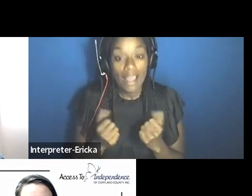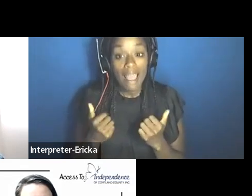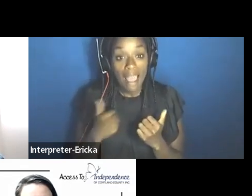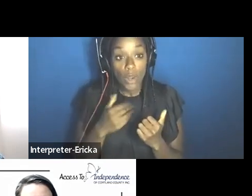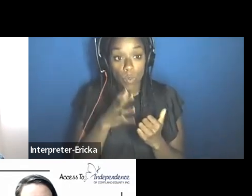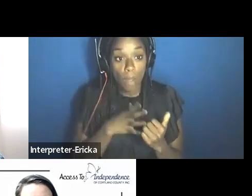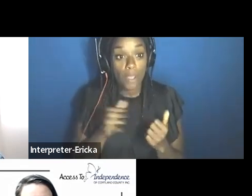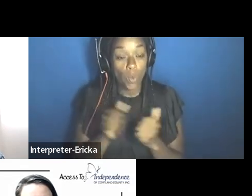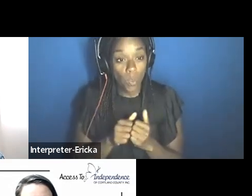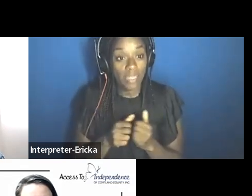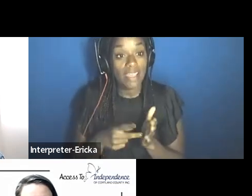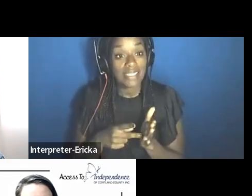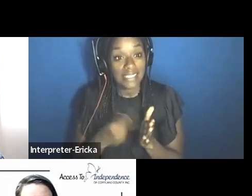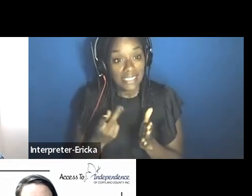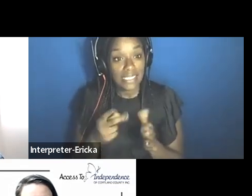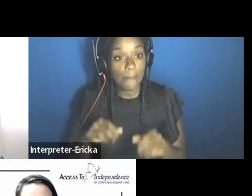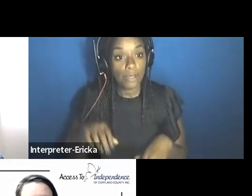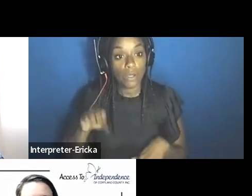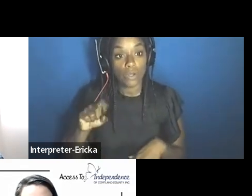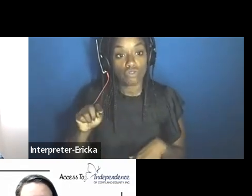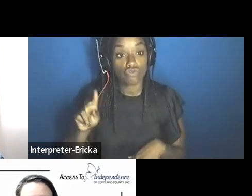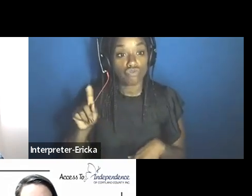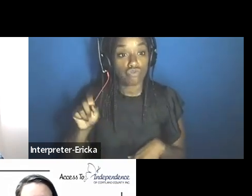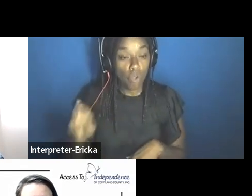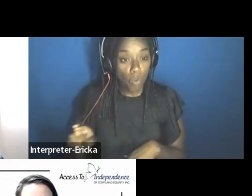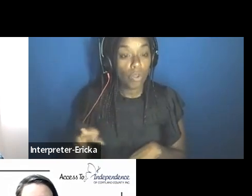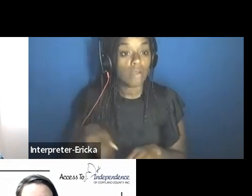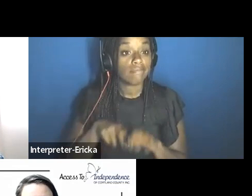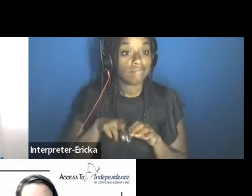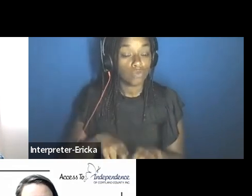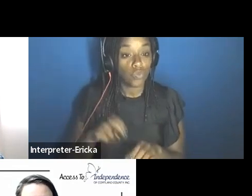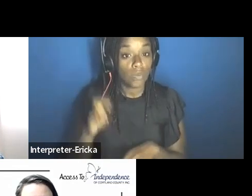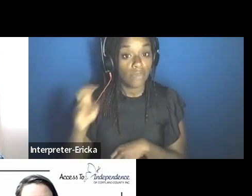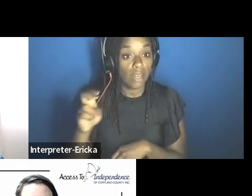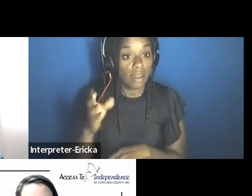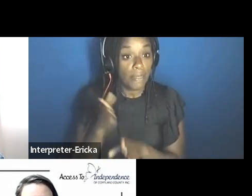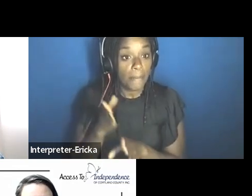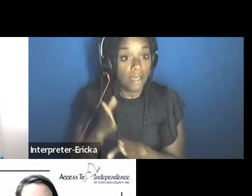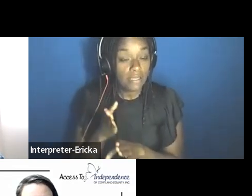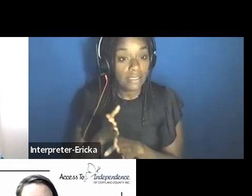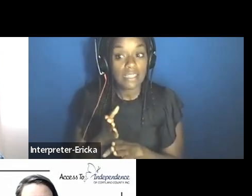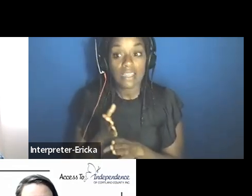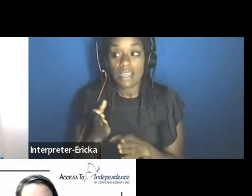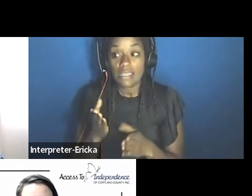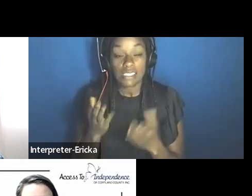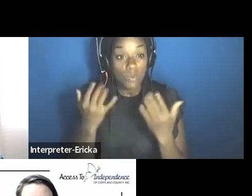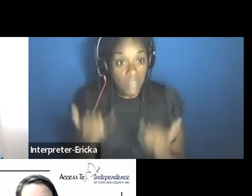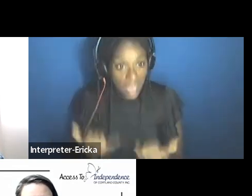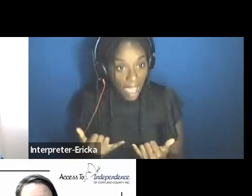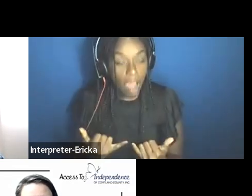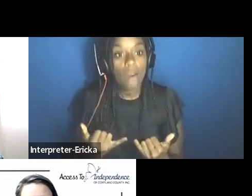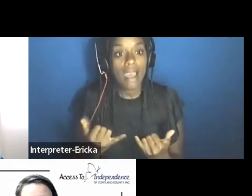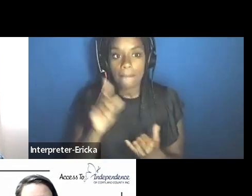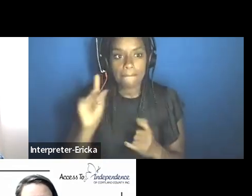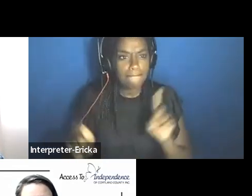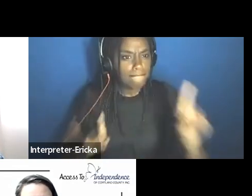today. Nothing was harder than that. So now everyone I see, I'm like, have you shoveled your sidewalk? So then from that passion point, I